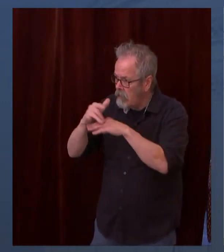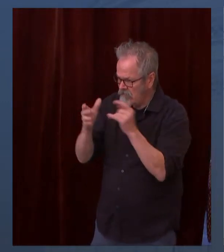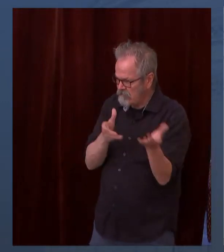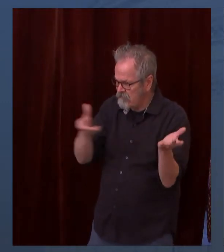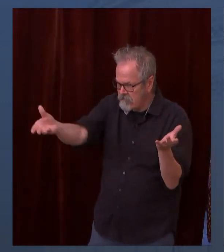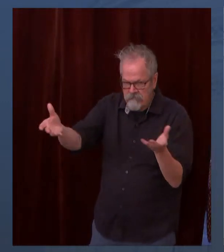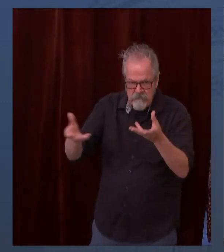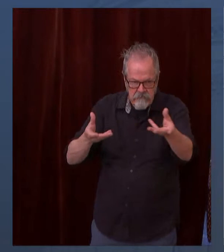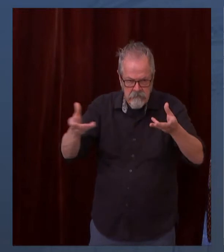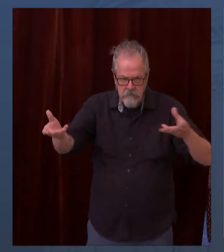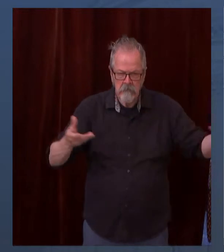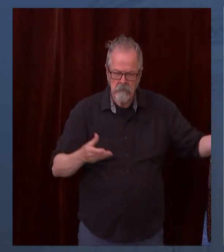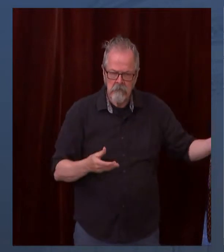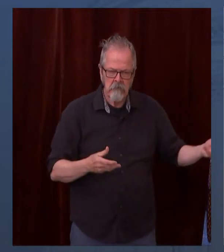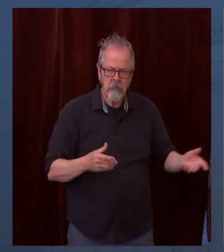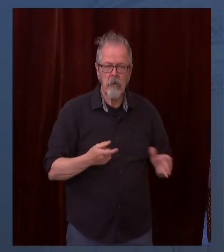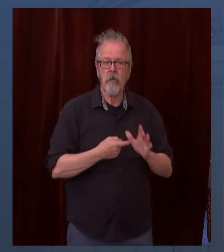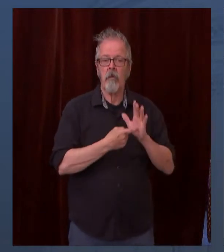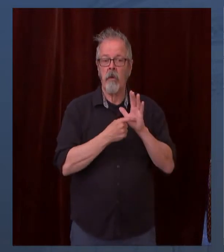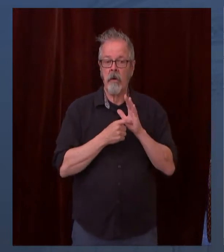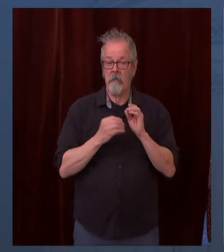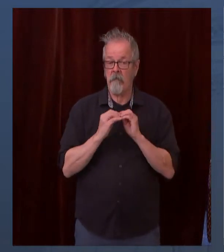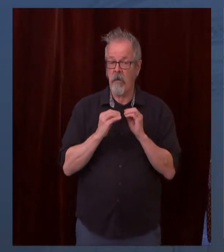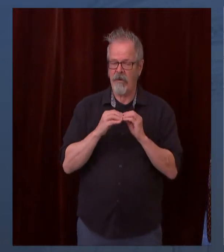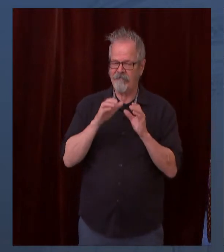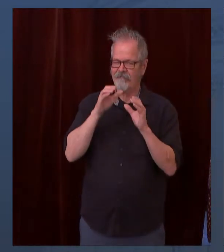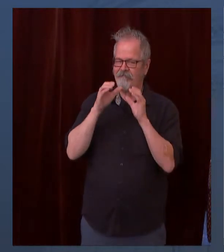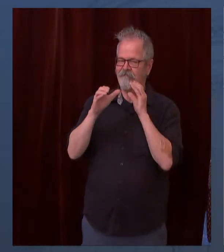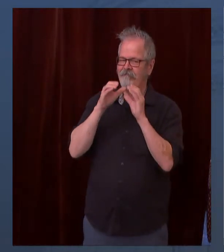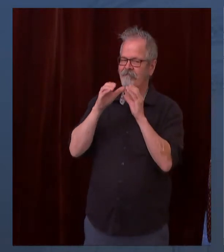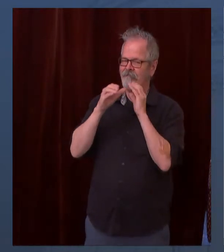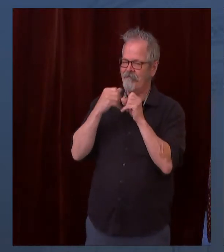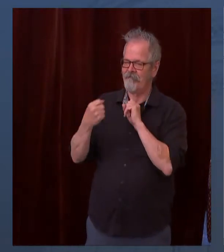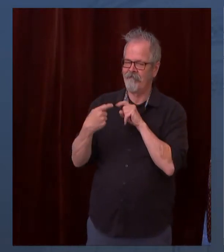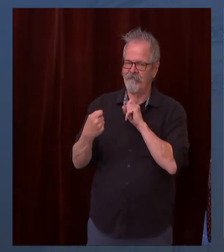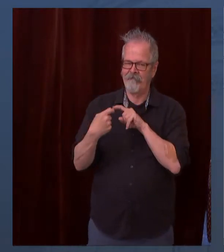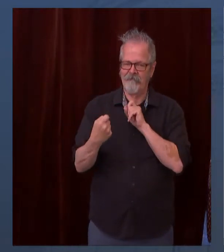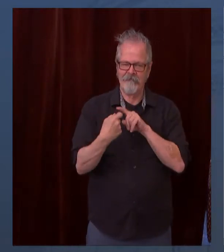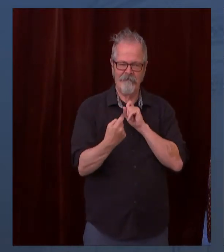to communities where they're needed and where they're going to be used in the next week or so.